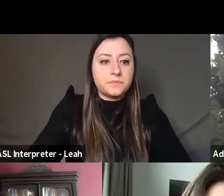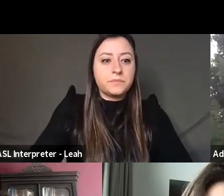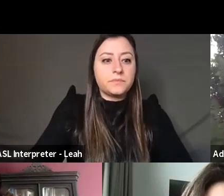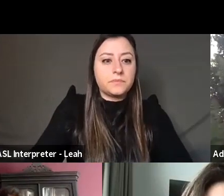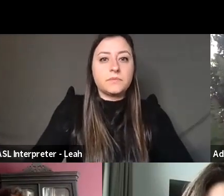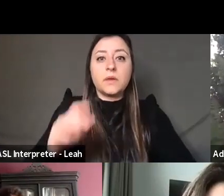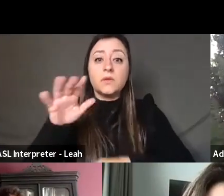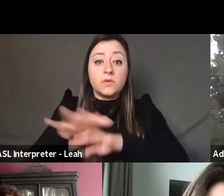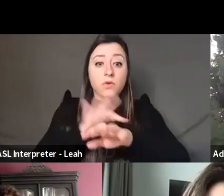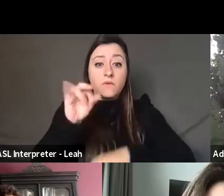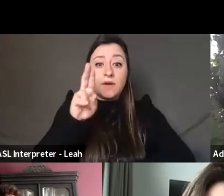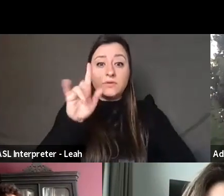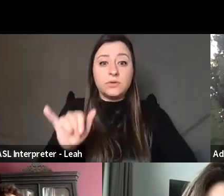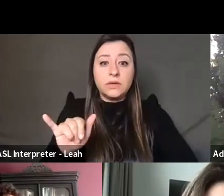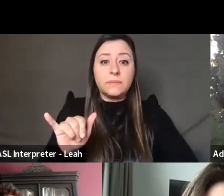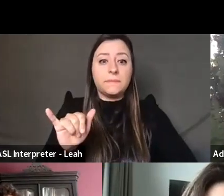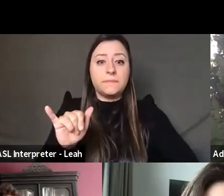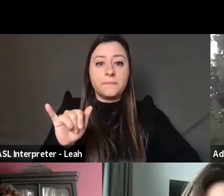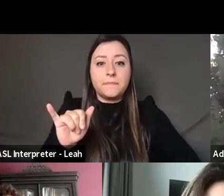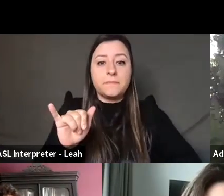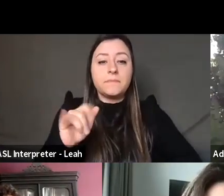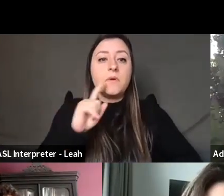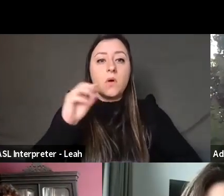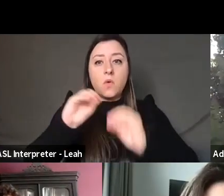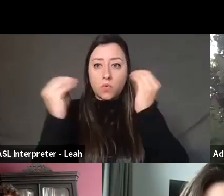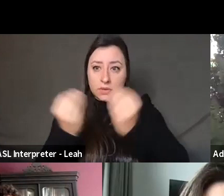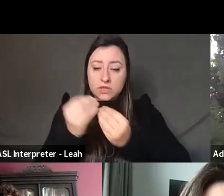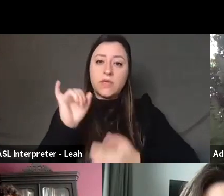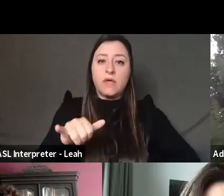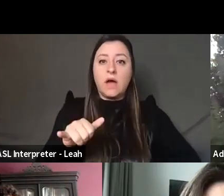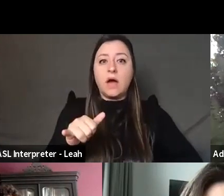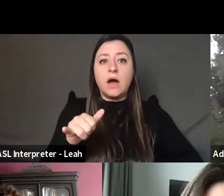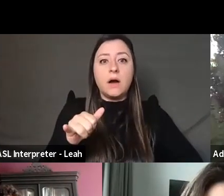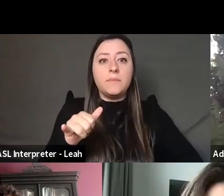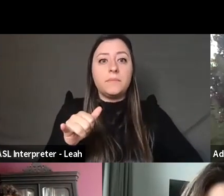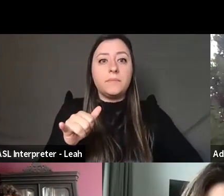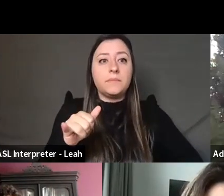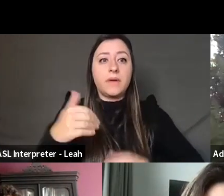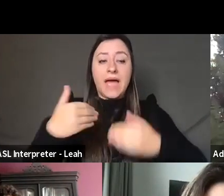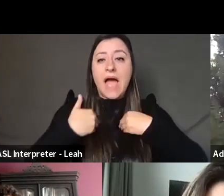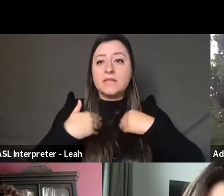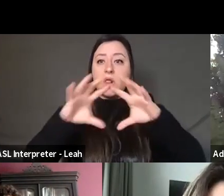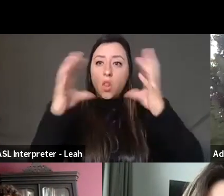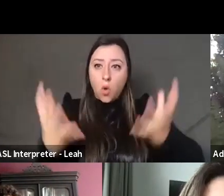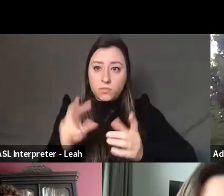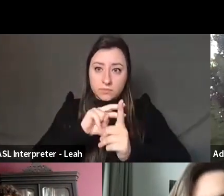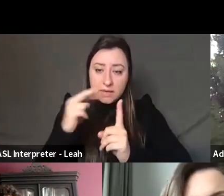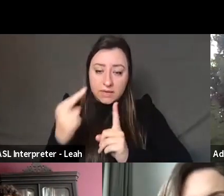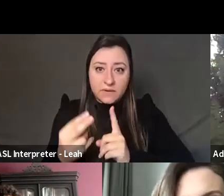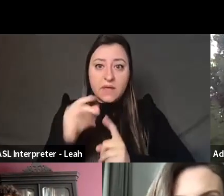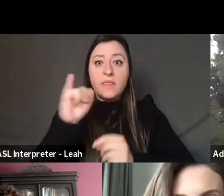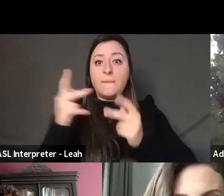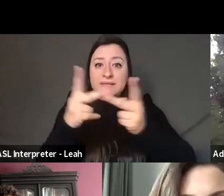And the Slow Factory is an organization that has a global perspective and that